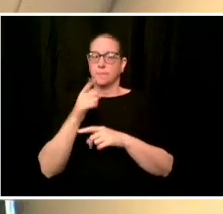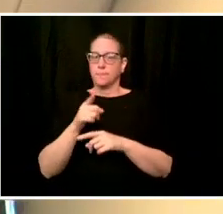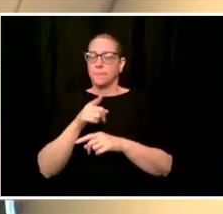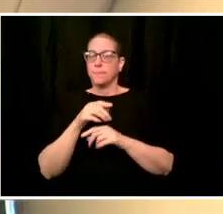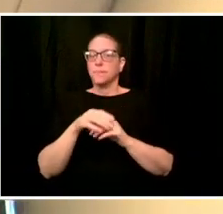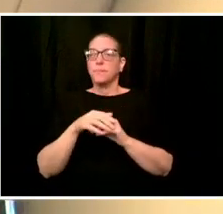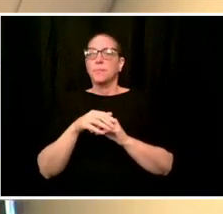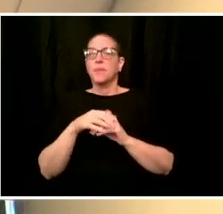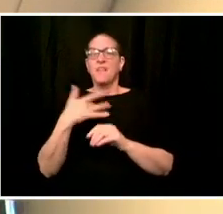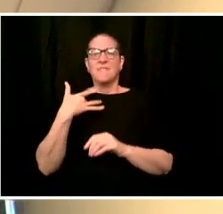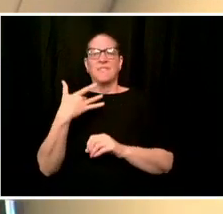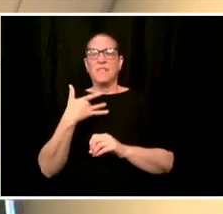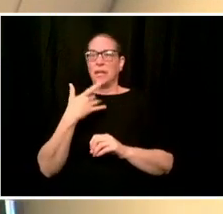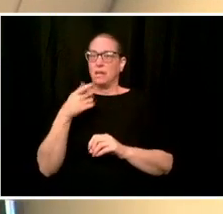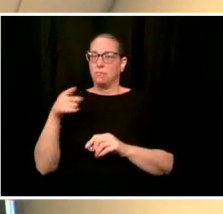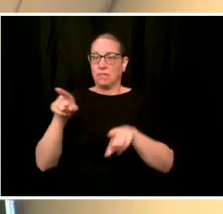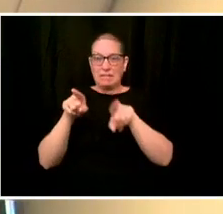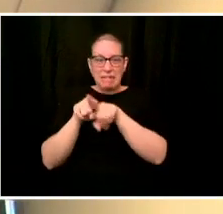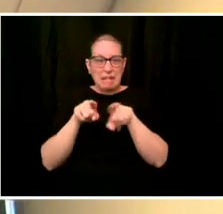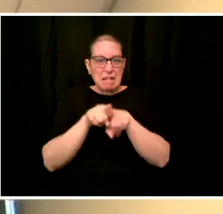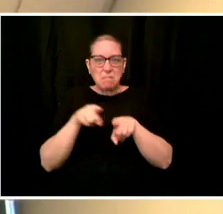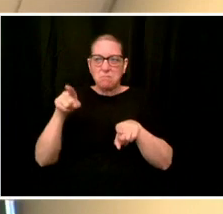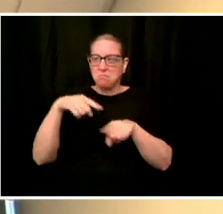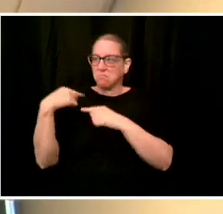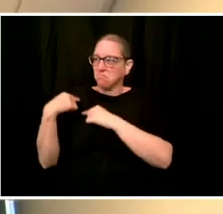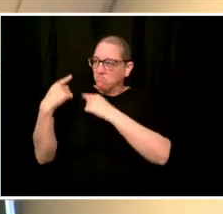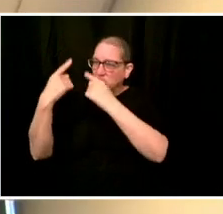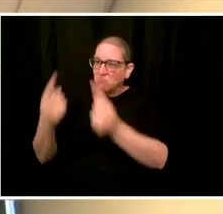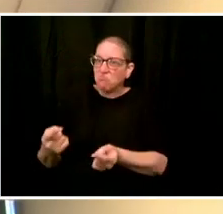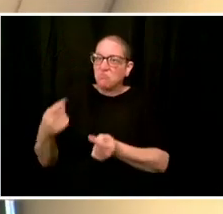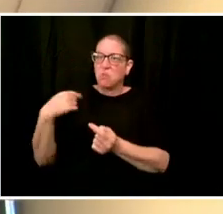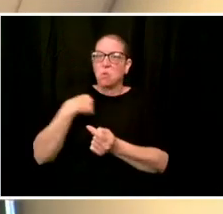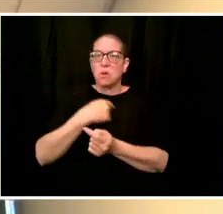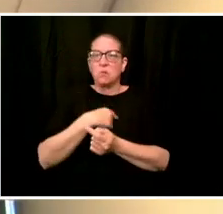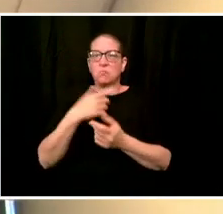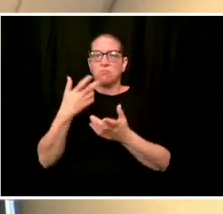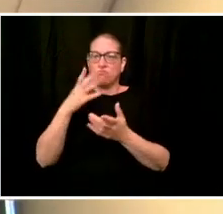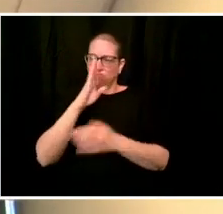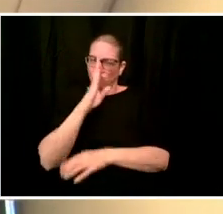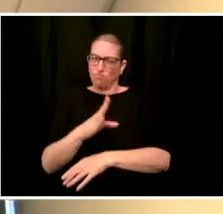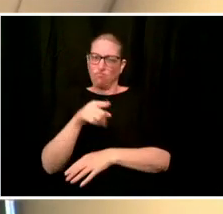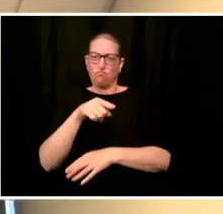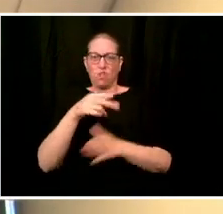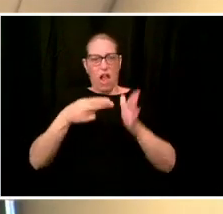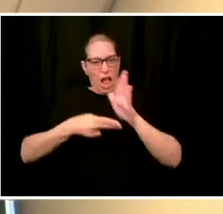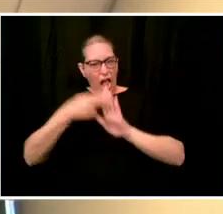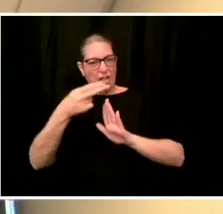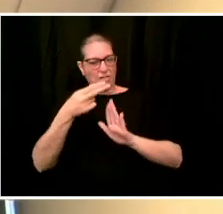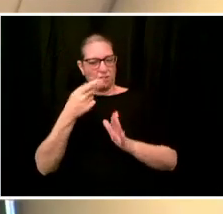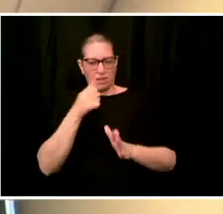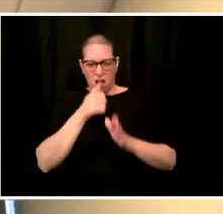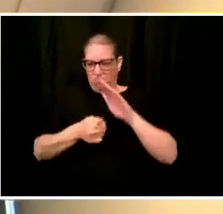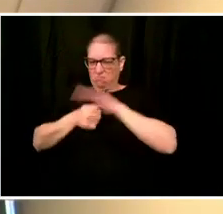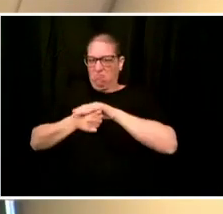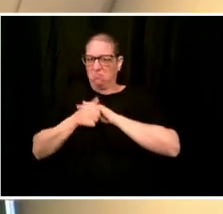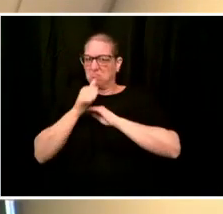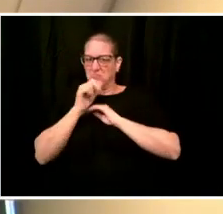saying, it's a brand new initiative. And in the early days, there were some challenges with getting